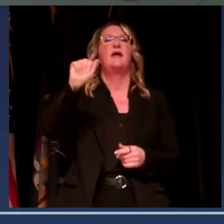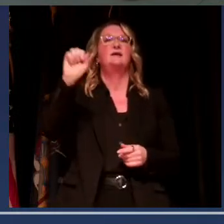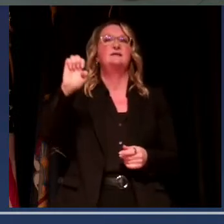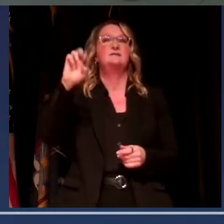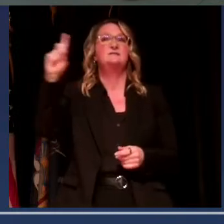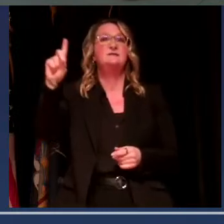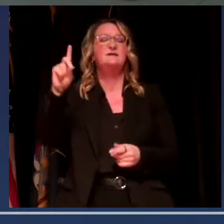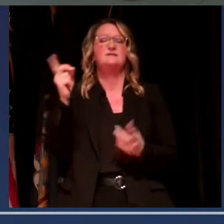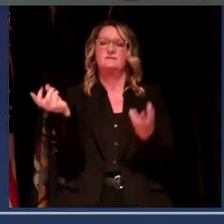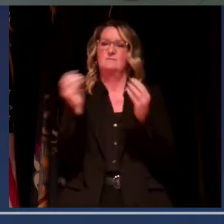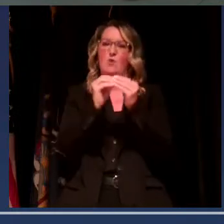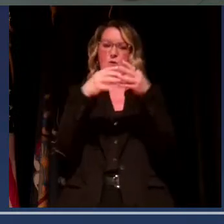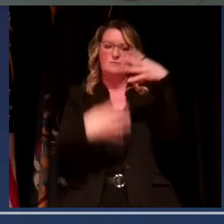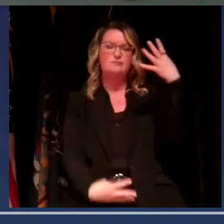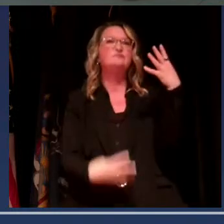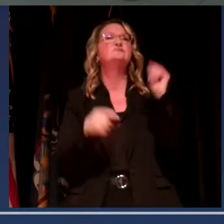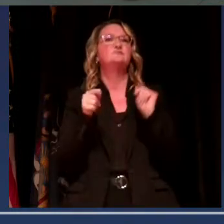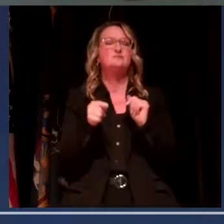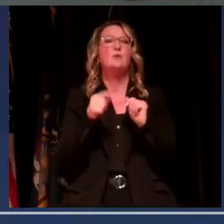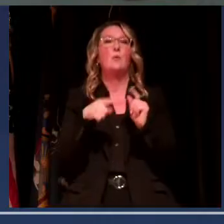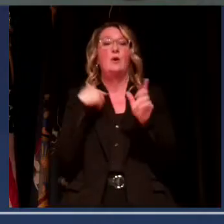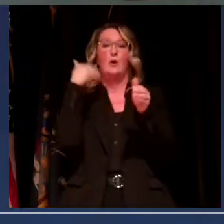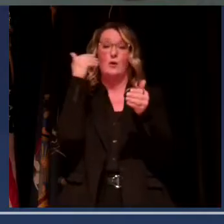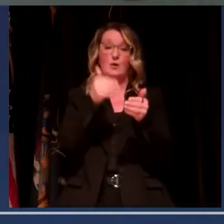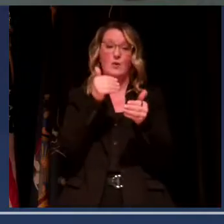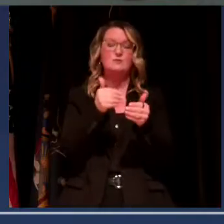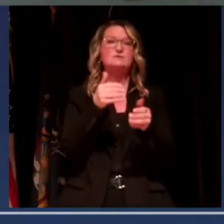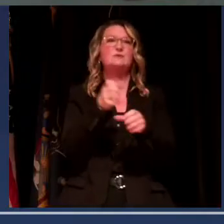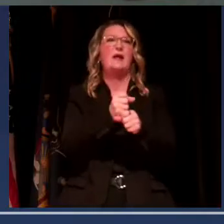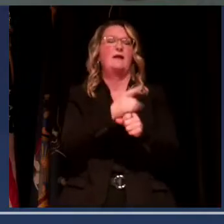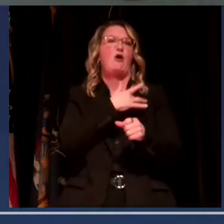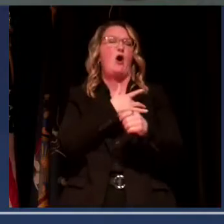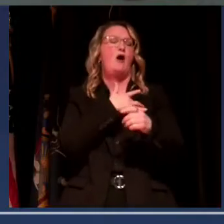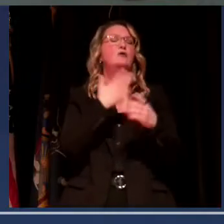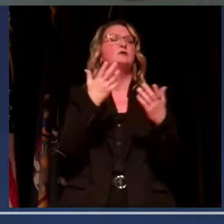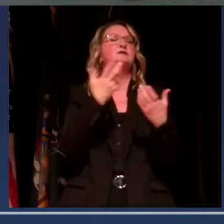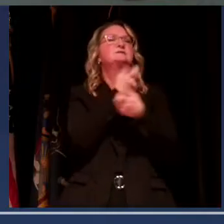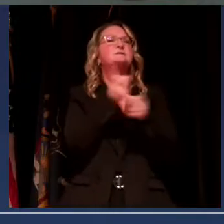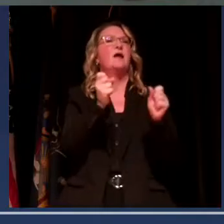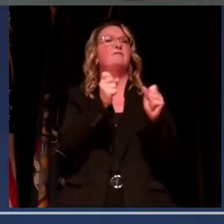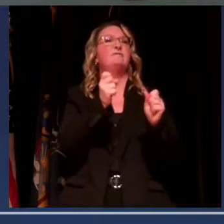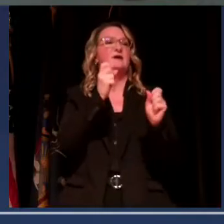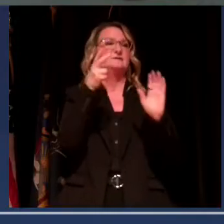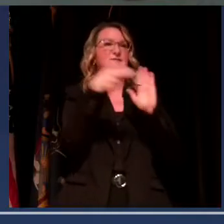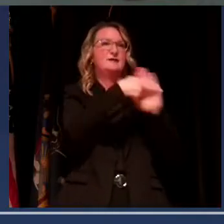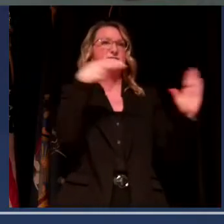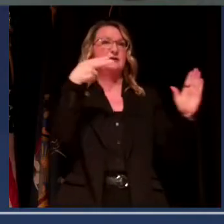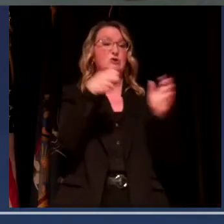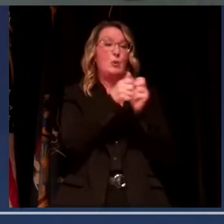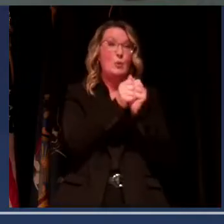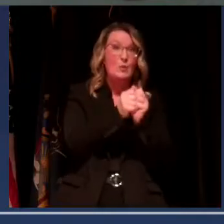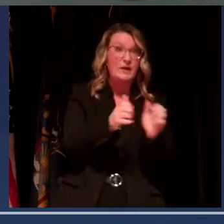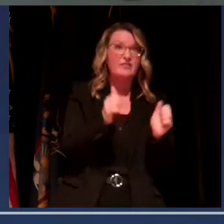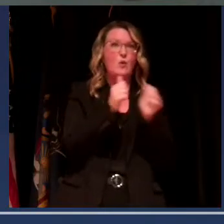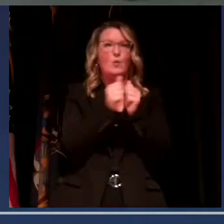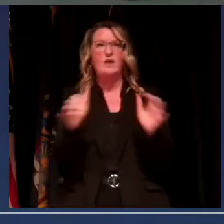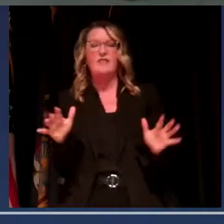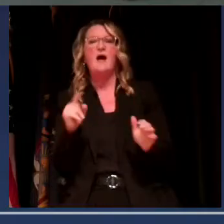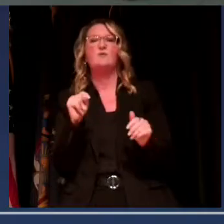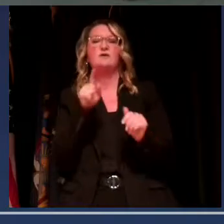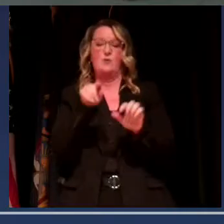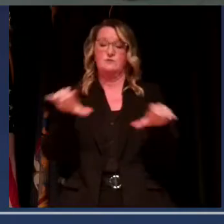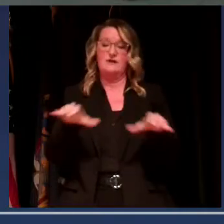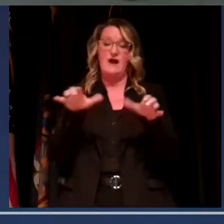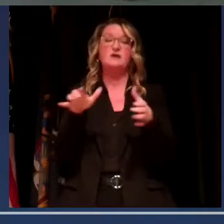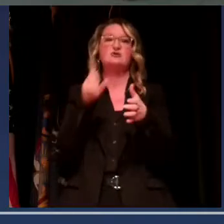so much more. While we are close to receiving the HeartSafe designation, with or without it, these actions alone will improve